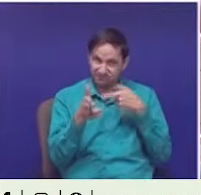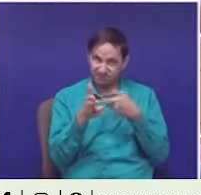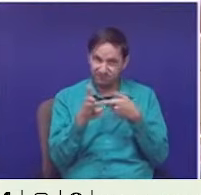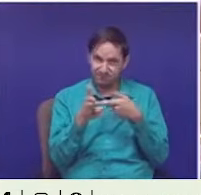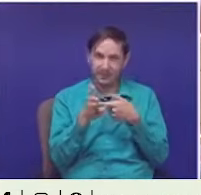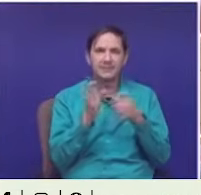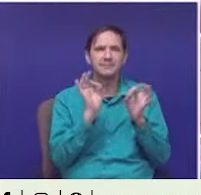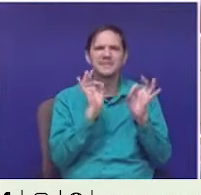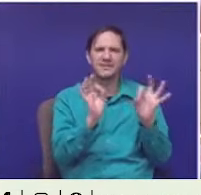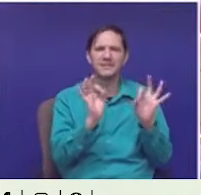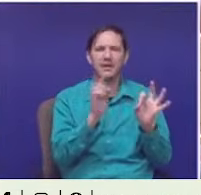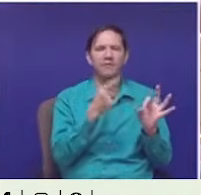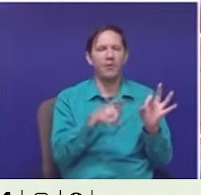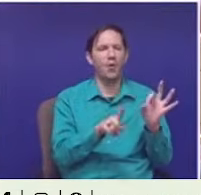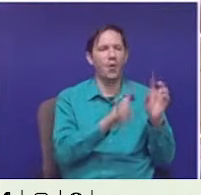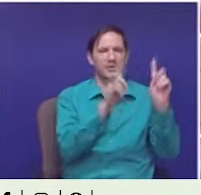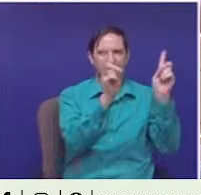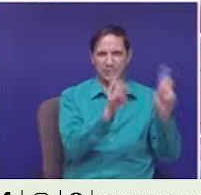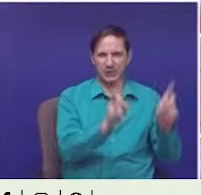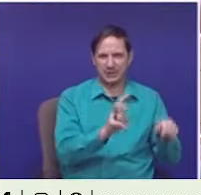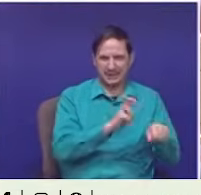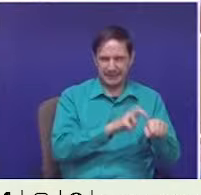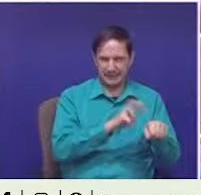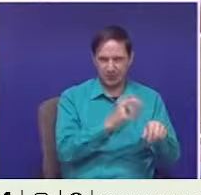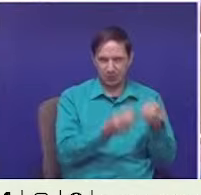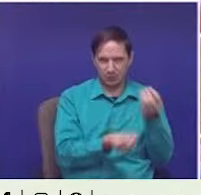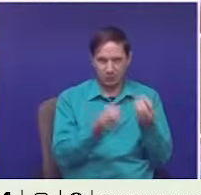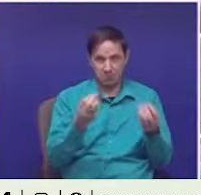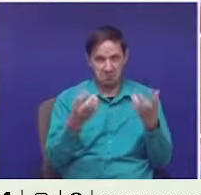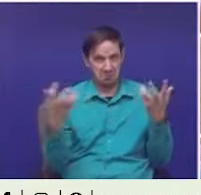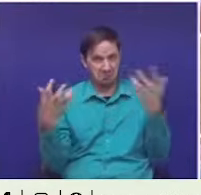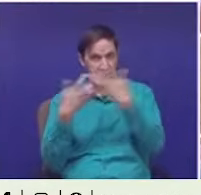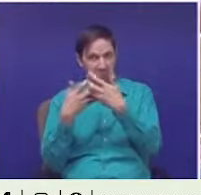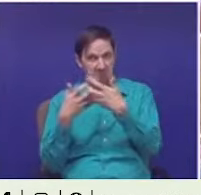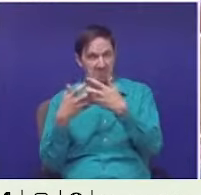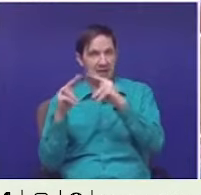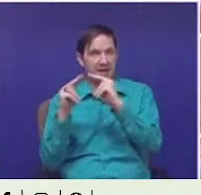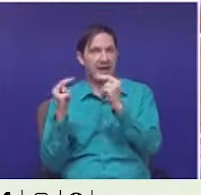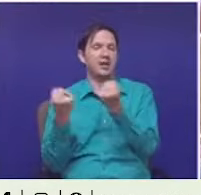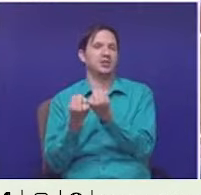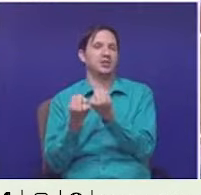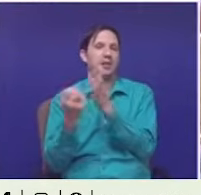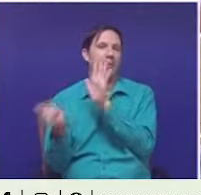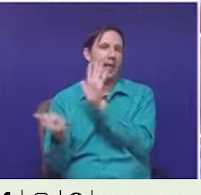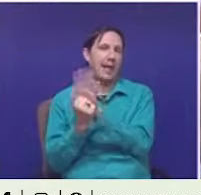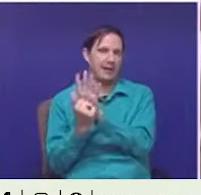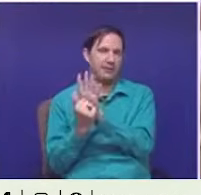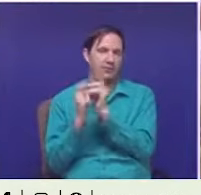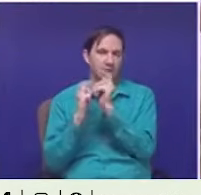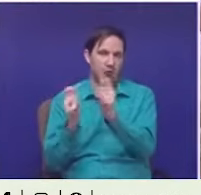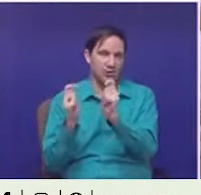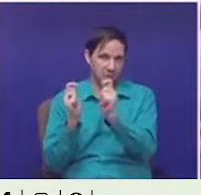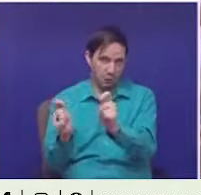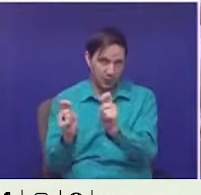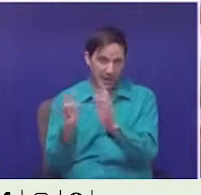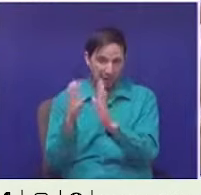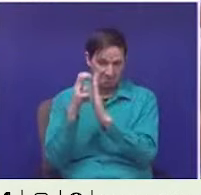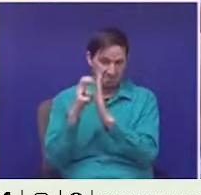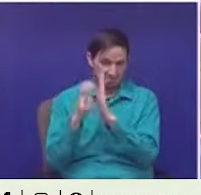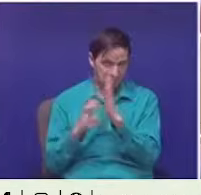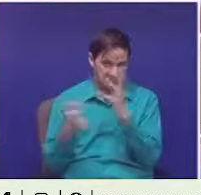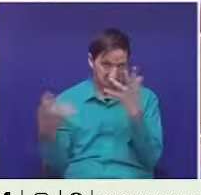needs, comply fully with the National Land Transport Act and related safety regulations? Thank you.